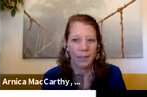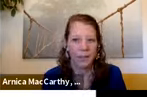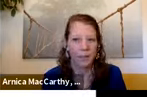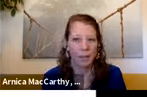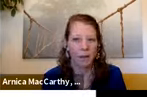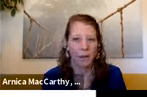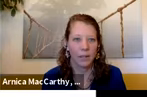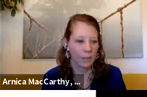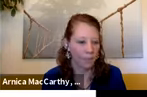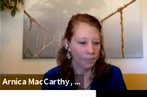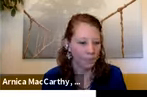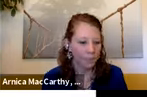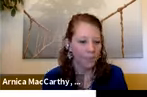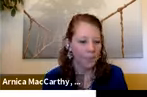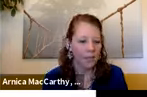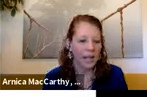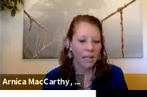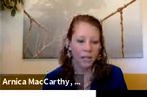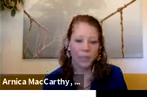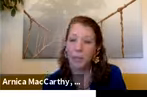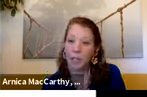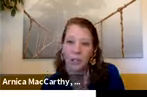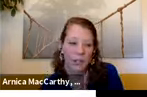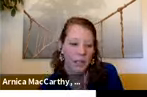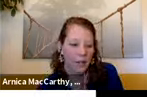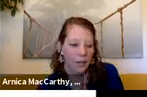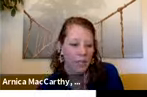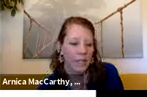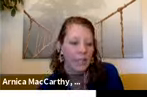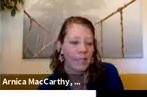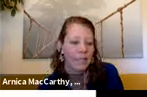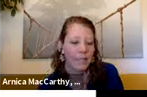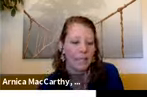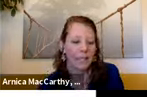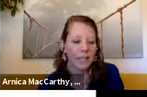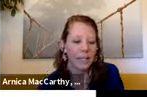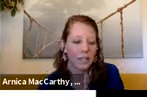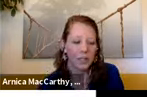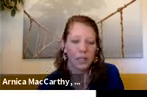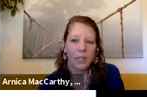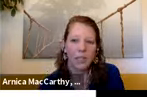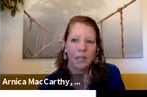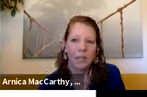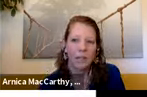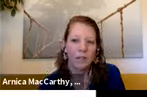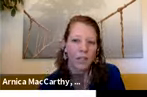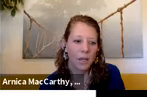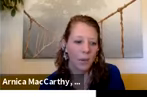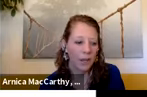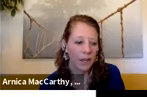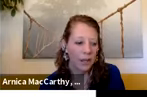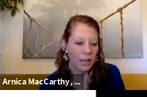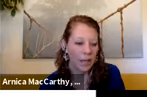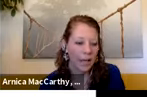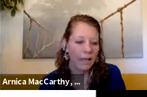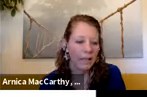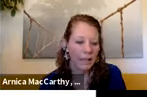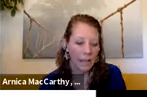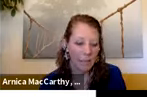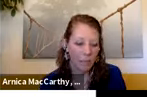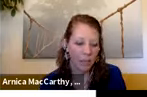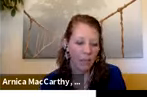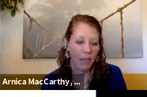Marin and Sonoma counties. As Chris mentioned, Caltrans is the lead agency under CEQA